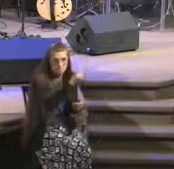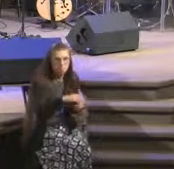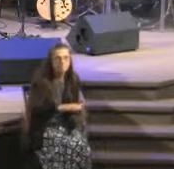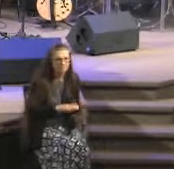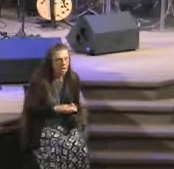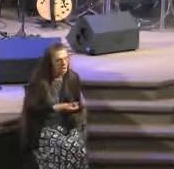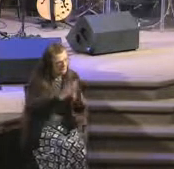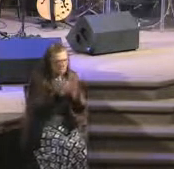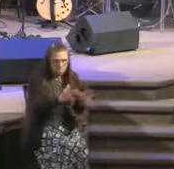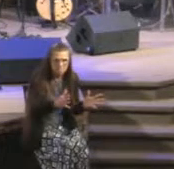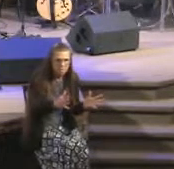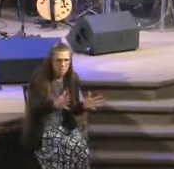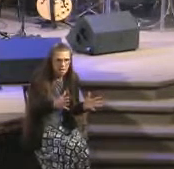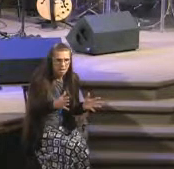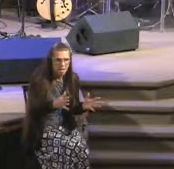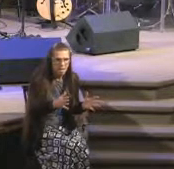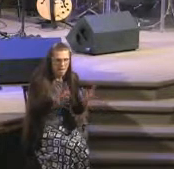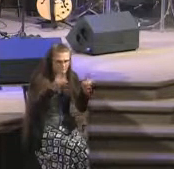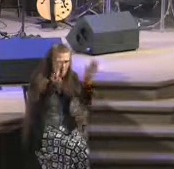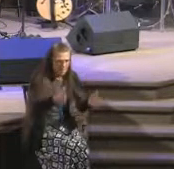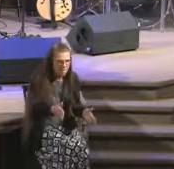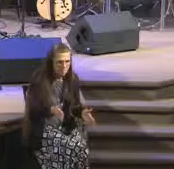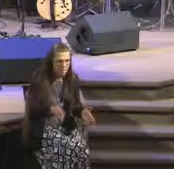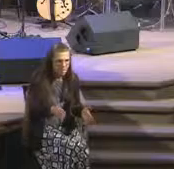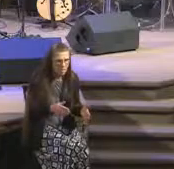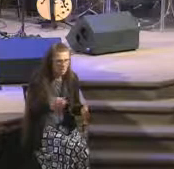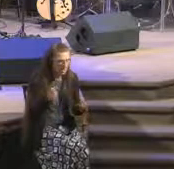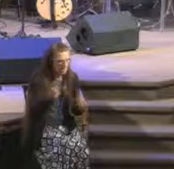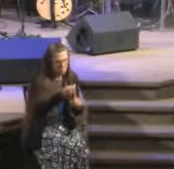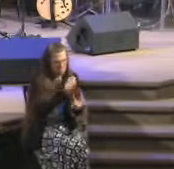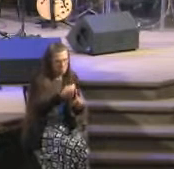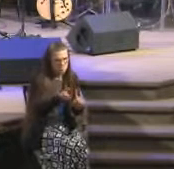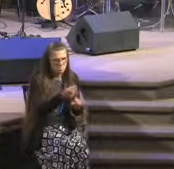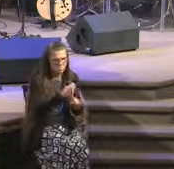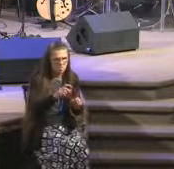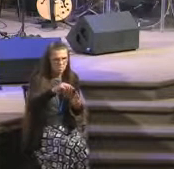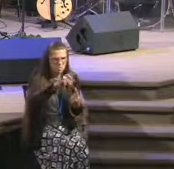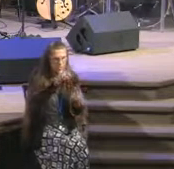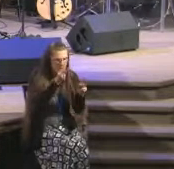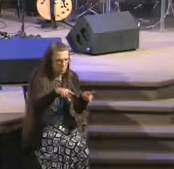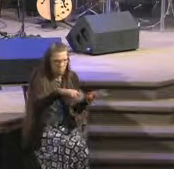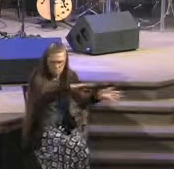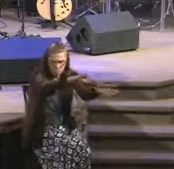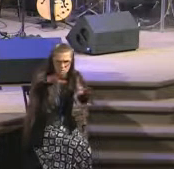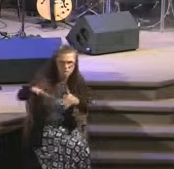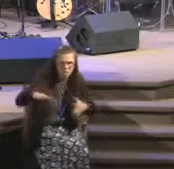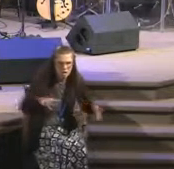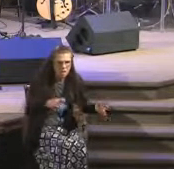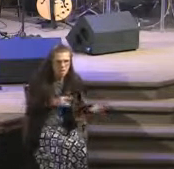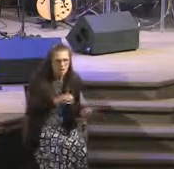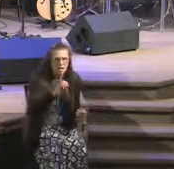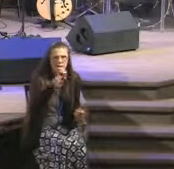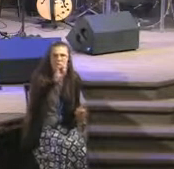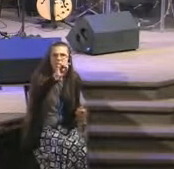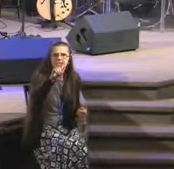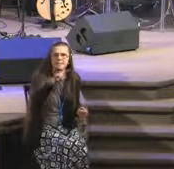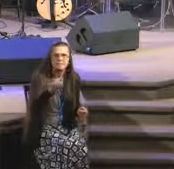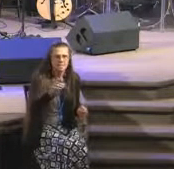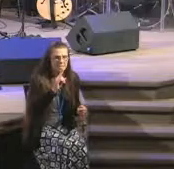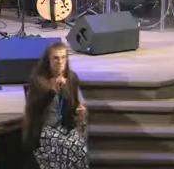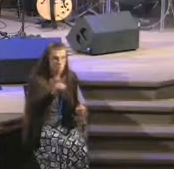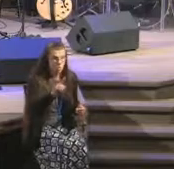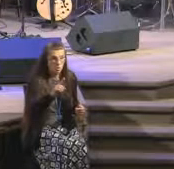the people. And the people began to oppress and abuse those that are around them. The truest thing in Ezekiel's day that could